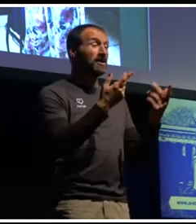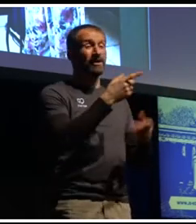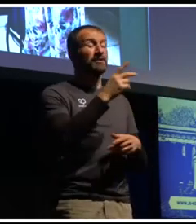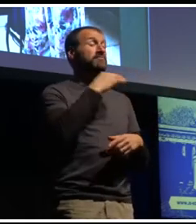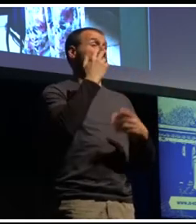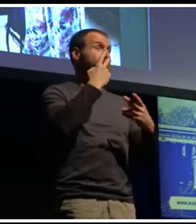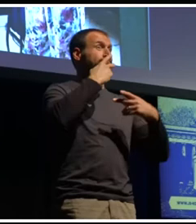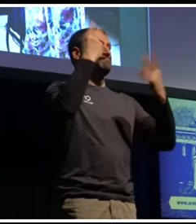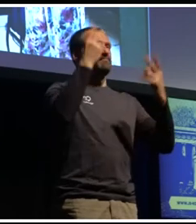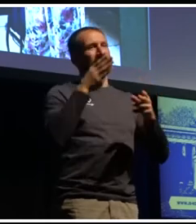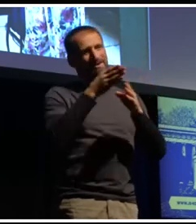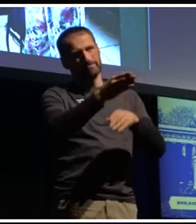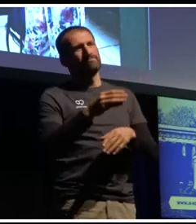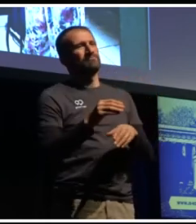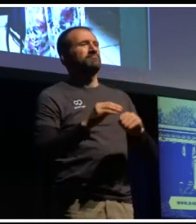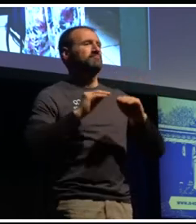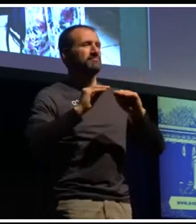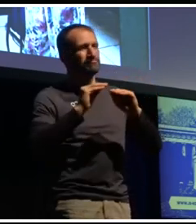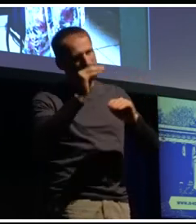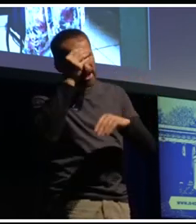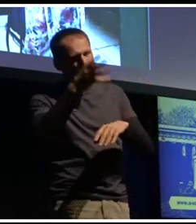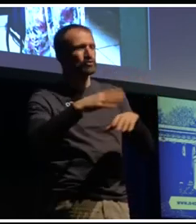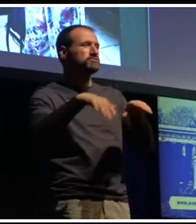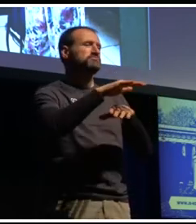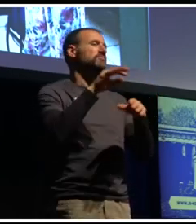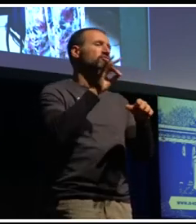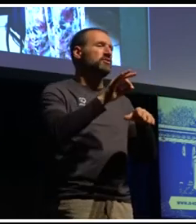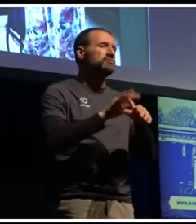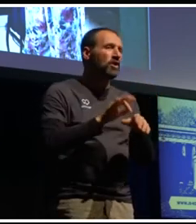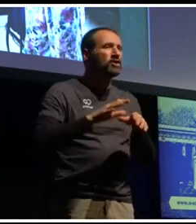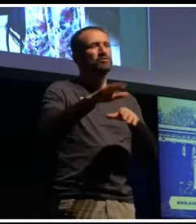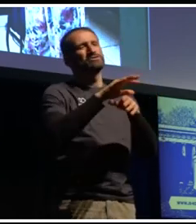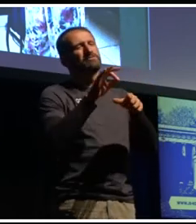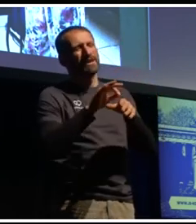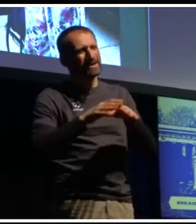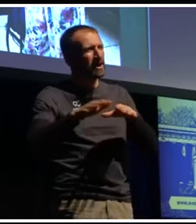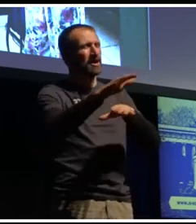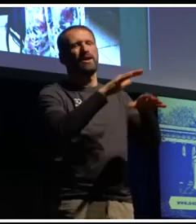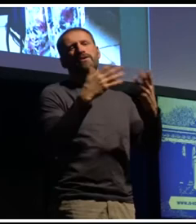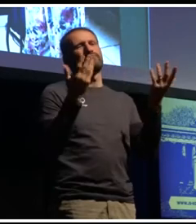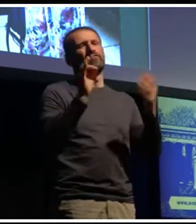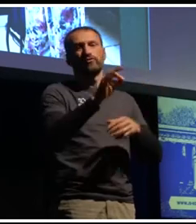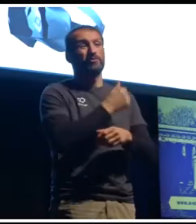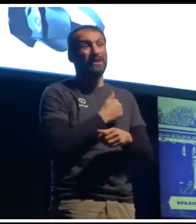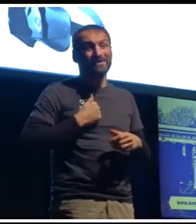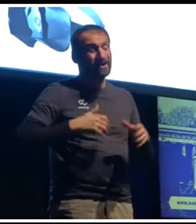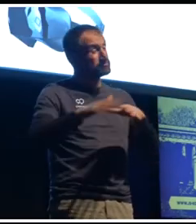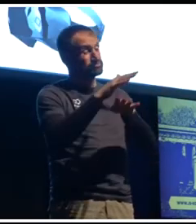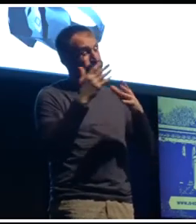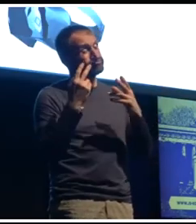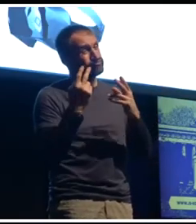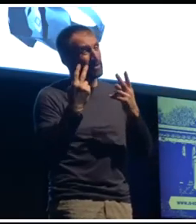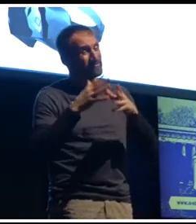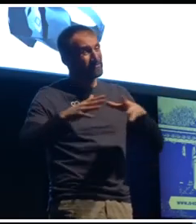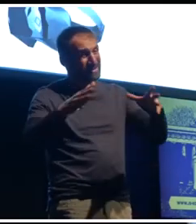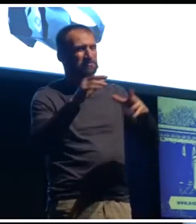educational, military, scientific places, training doctors, et cetera. VR has been around. It just hasn't been in your living room. But you know,